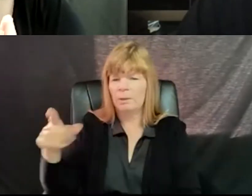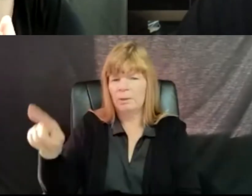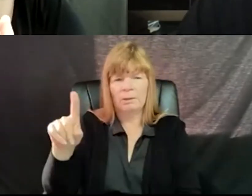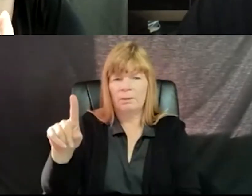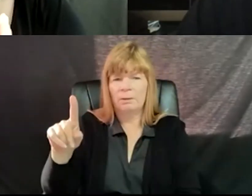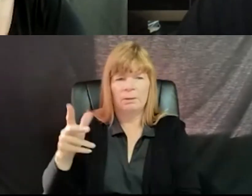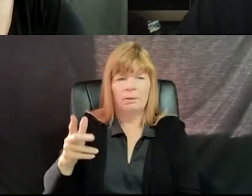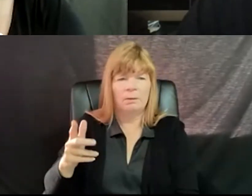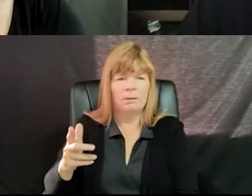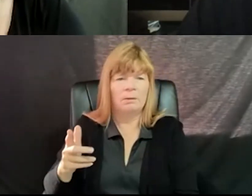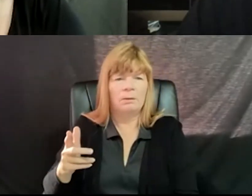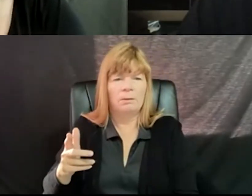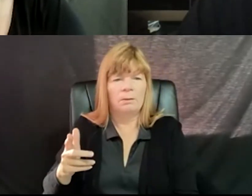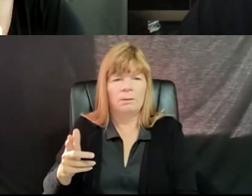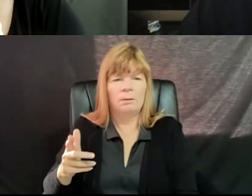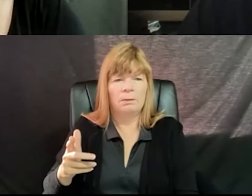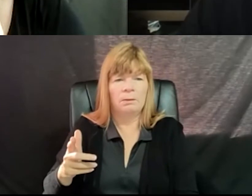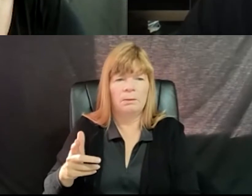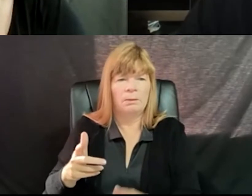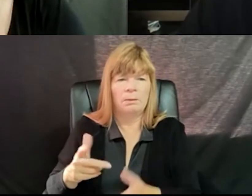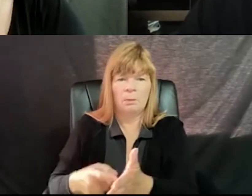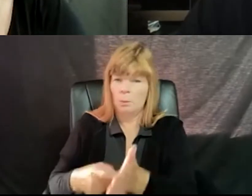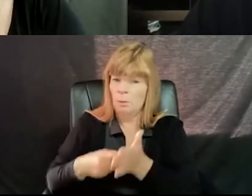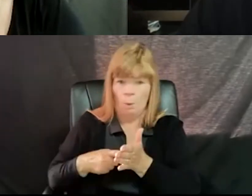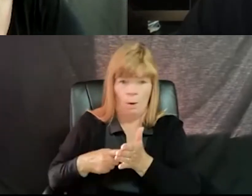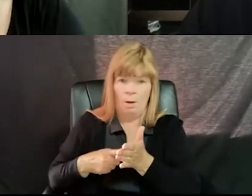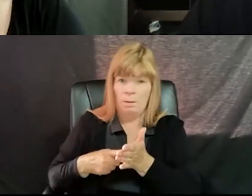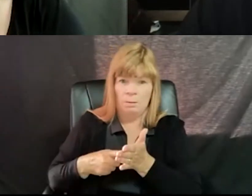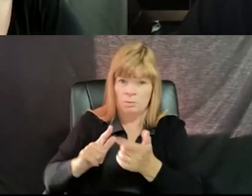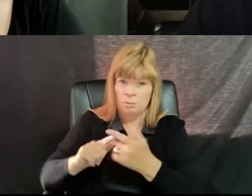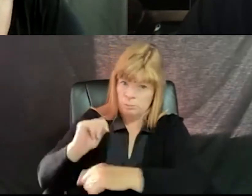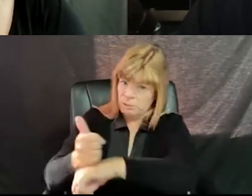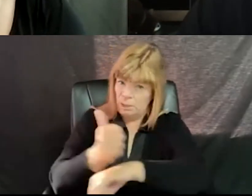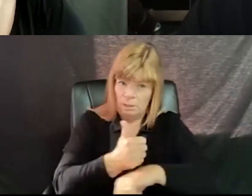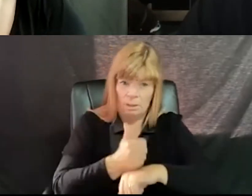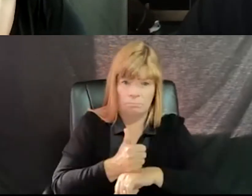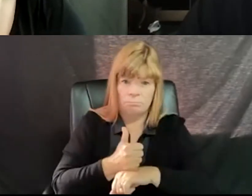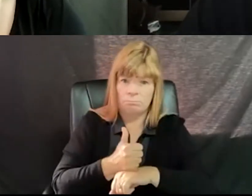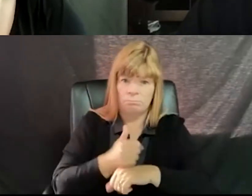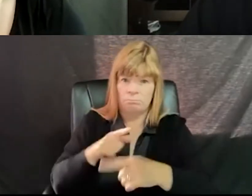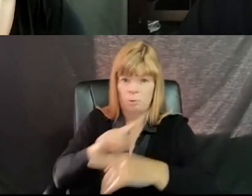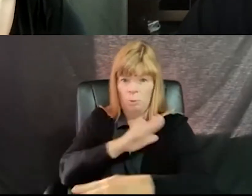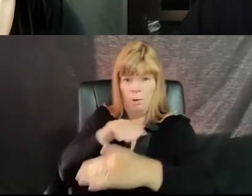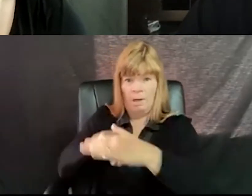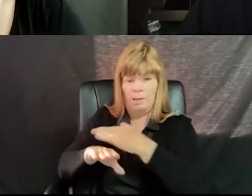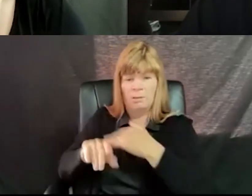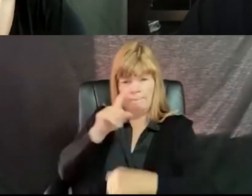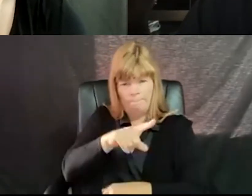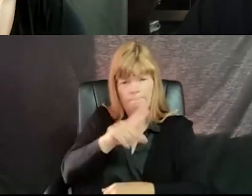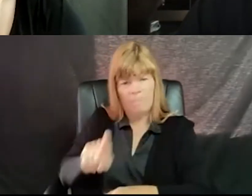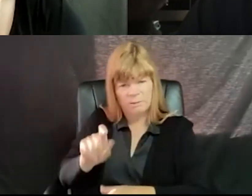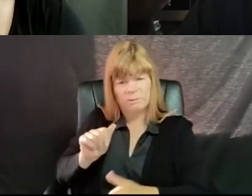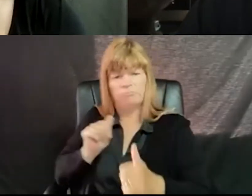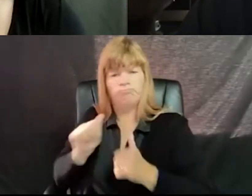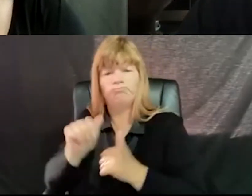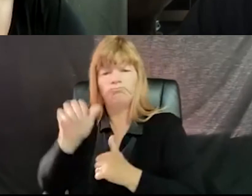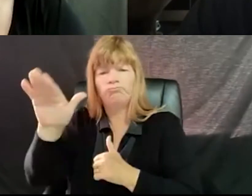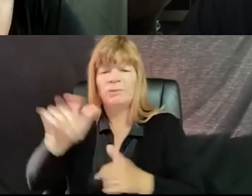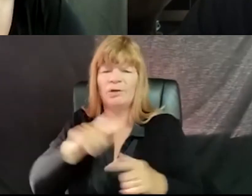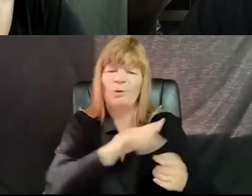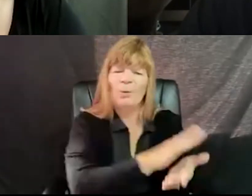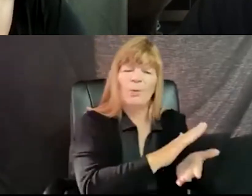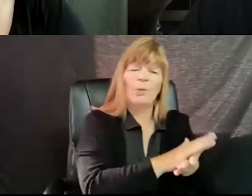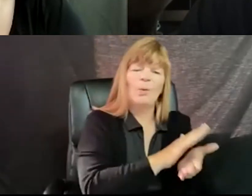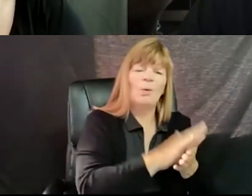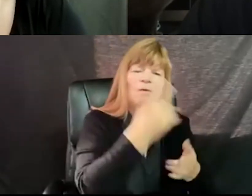you those accommodations unless you initiate it. During school, they will, those measures